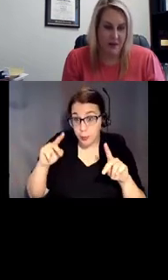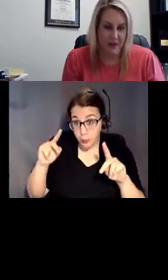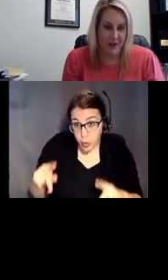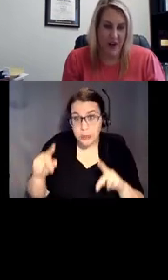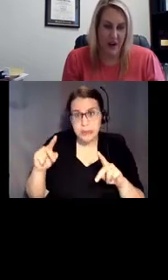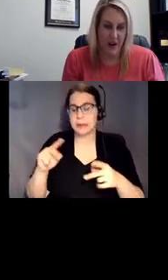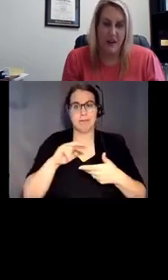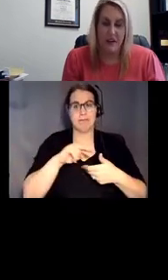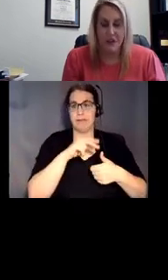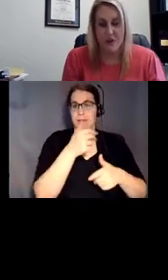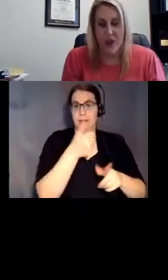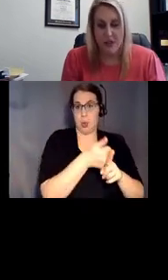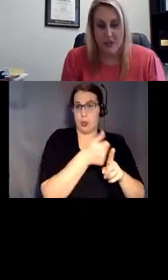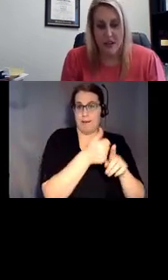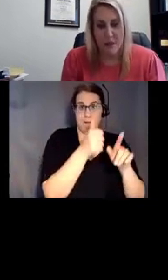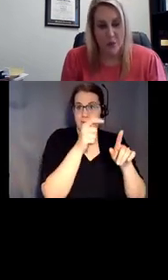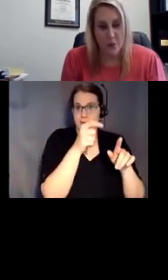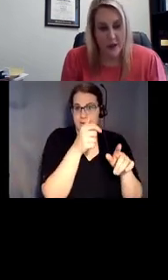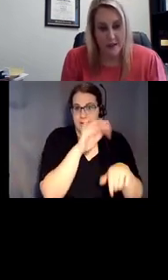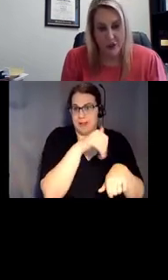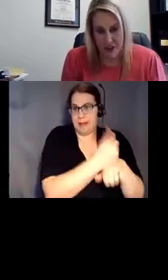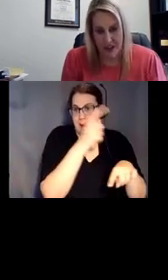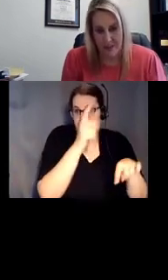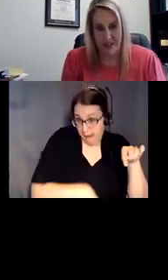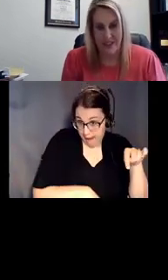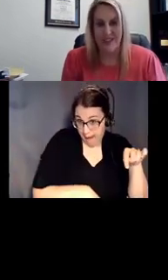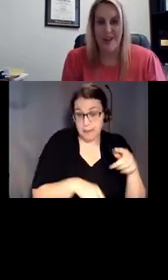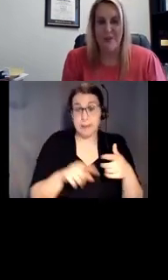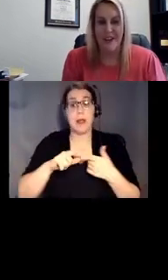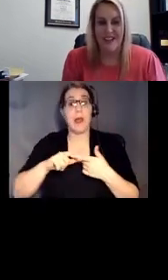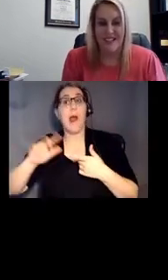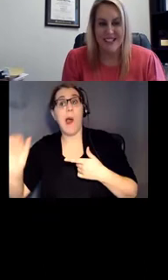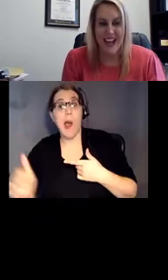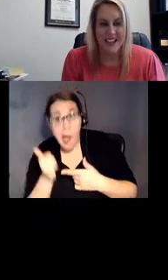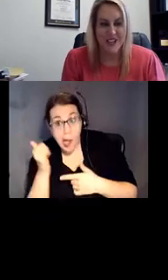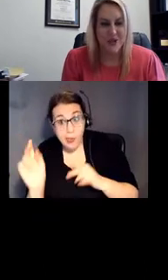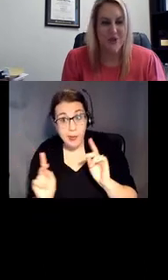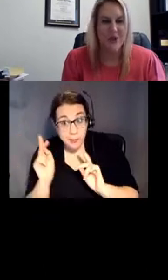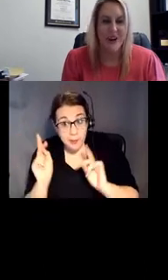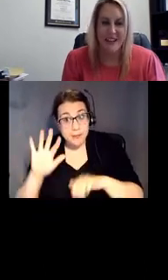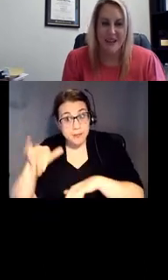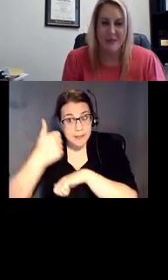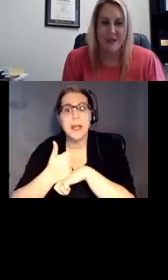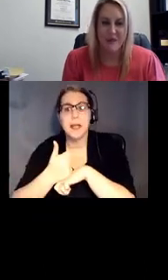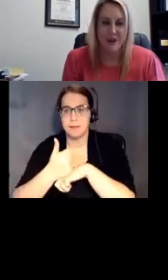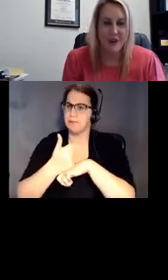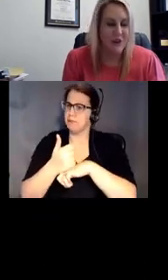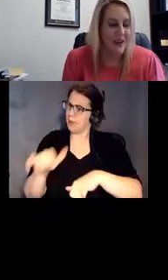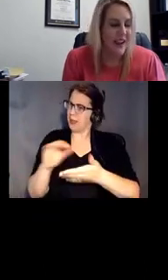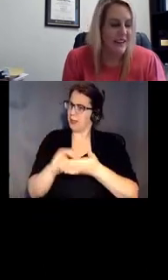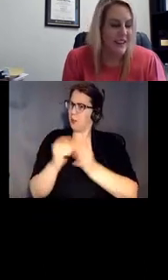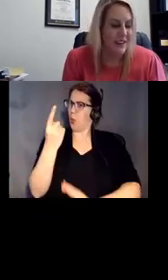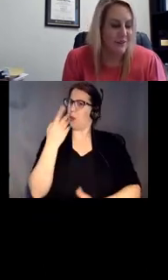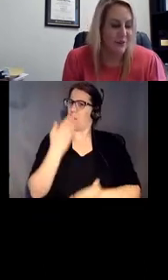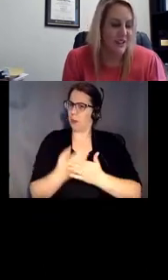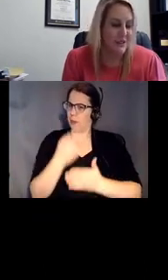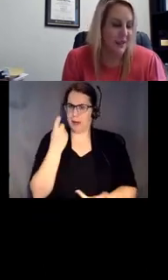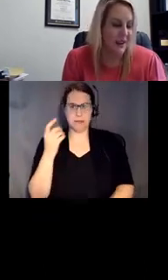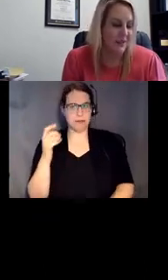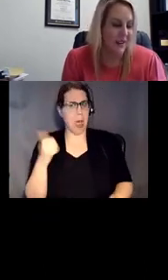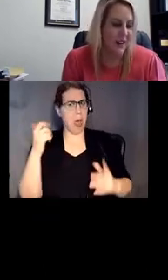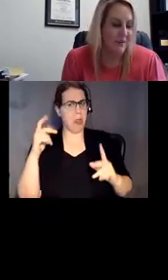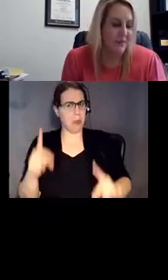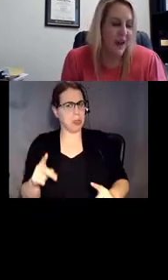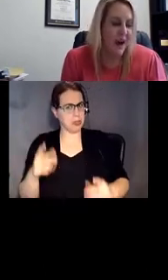than the beneficiary. So that's the number one good thing about this. Someone has decided to create something for you and give you